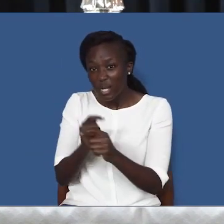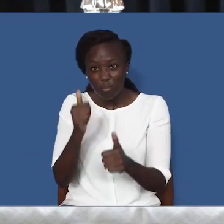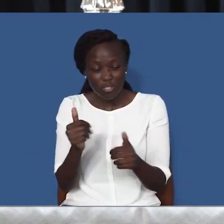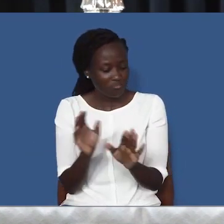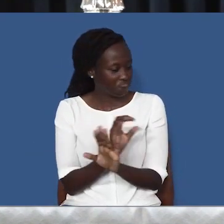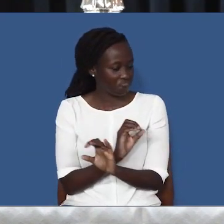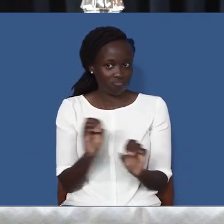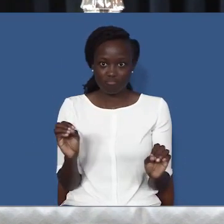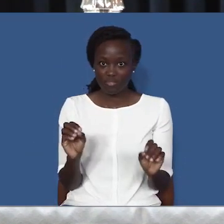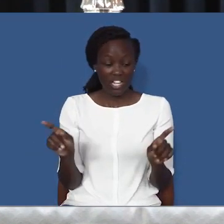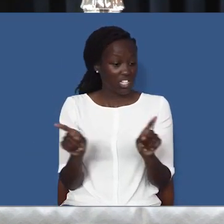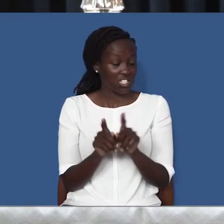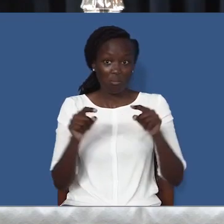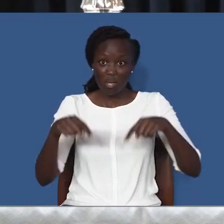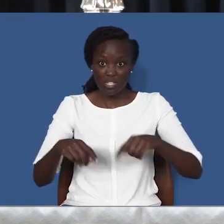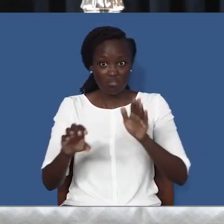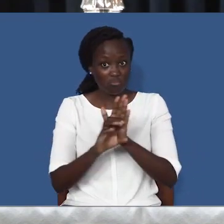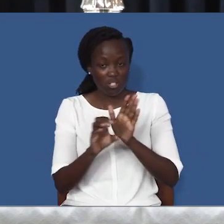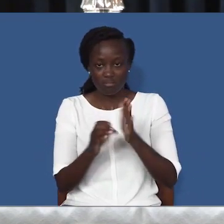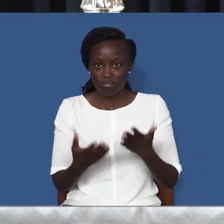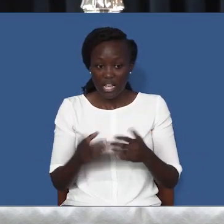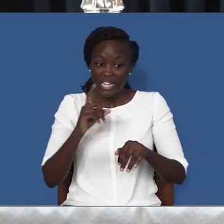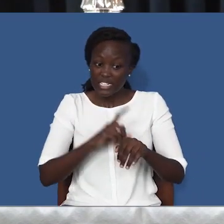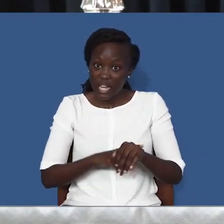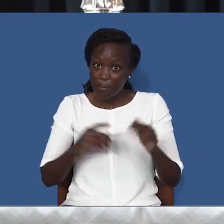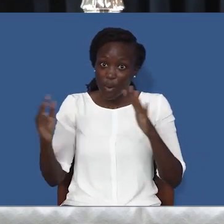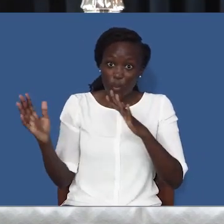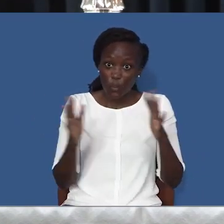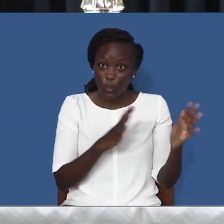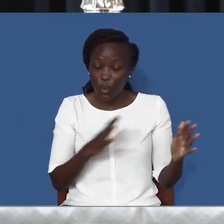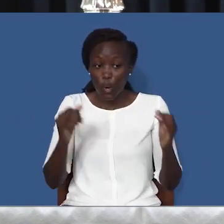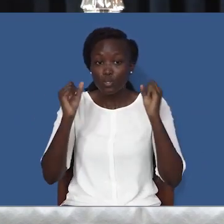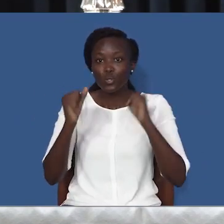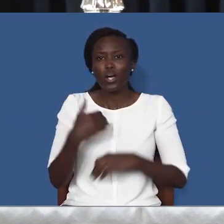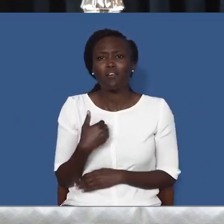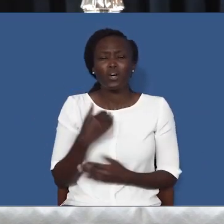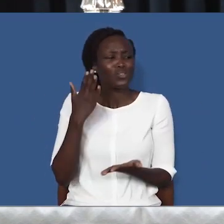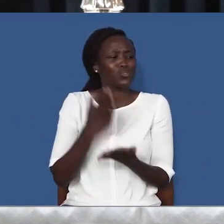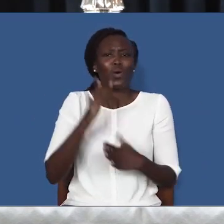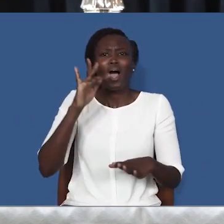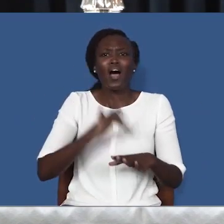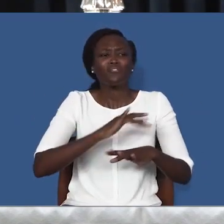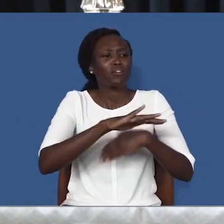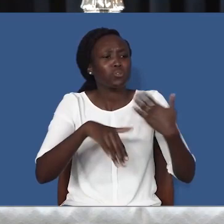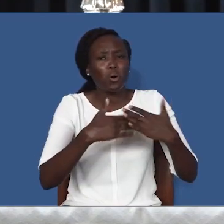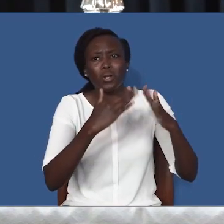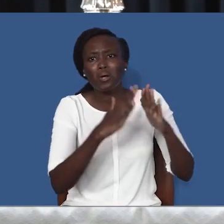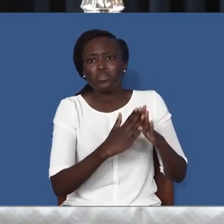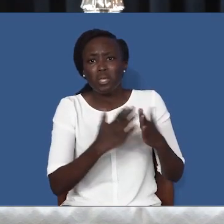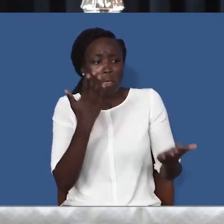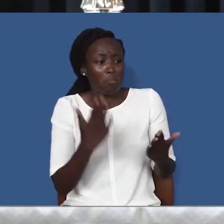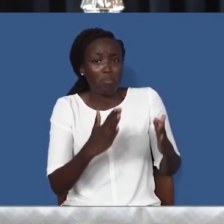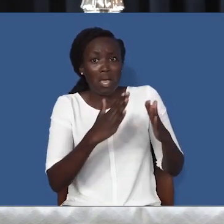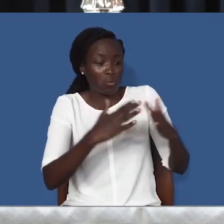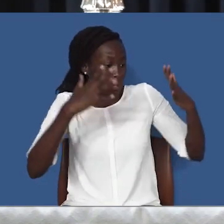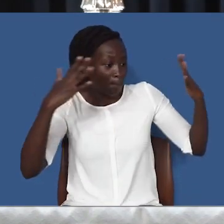When a storm strikes, even in our current contemporary situation today, it affects all manner of houses, whether you live in a mansion or you